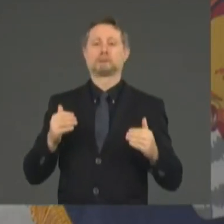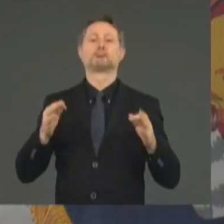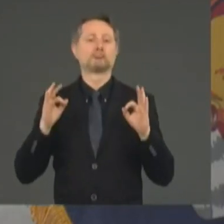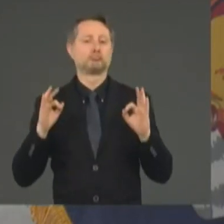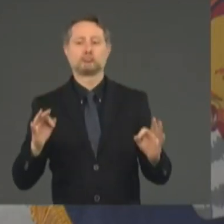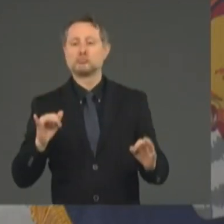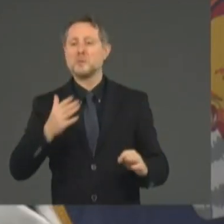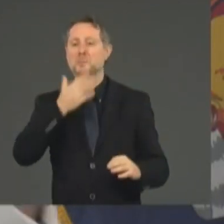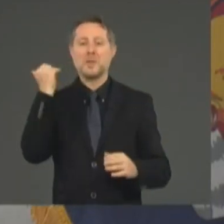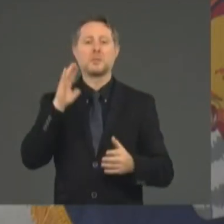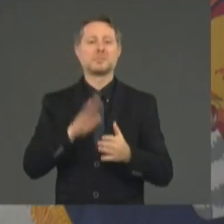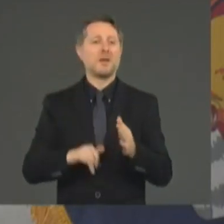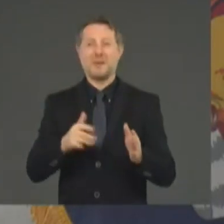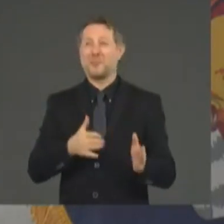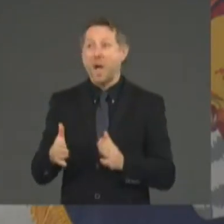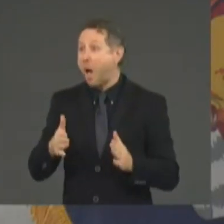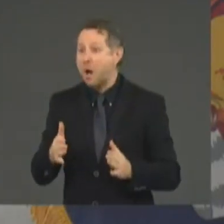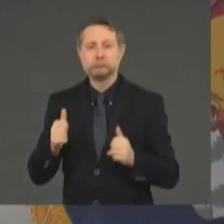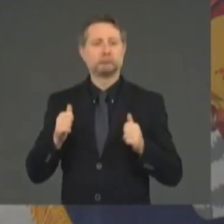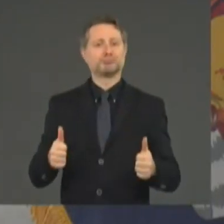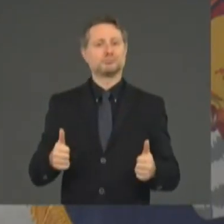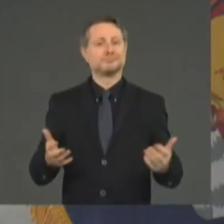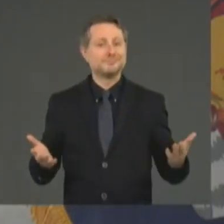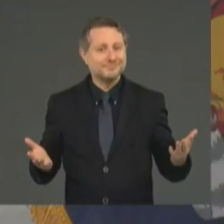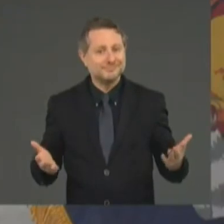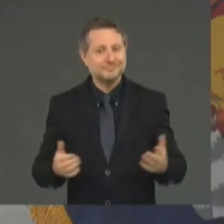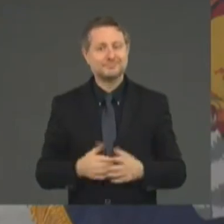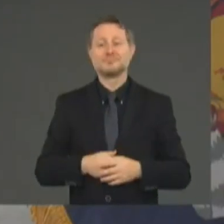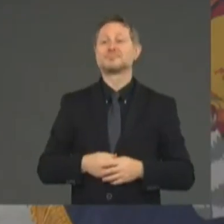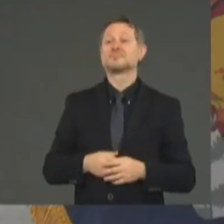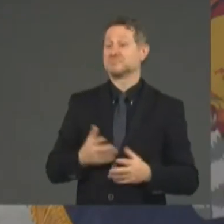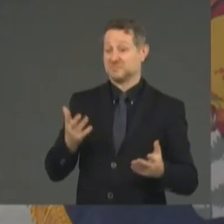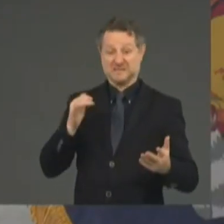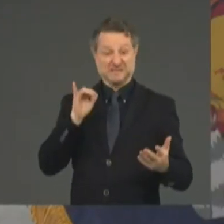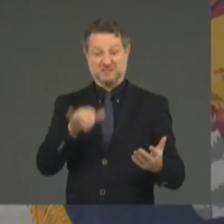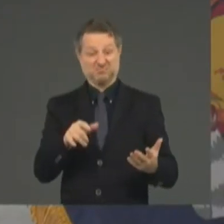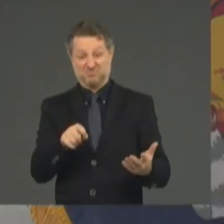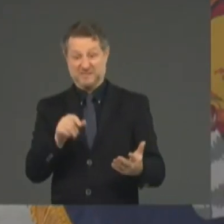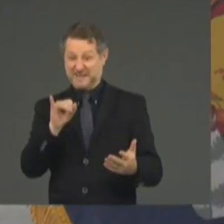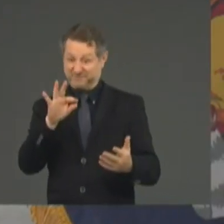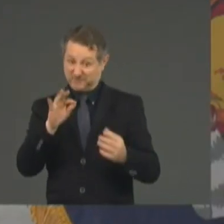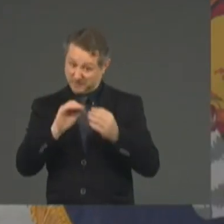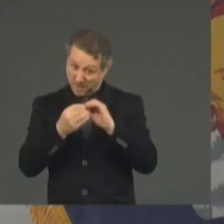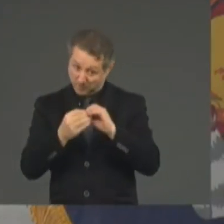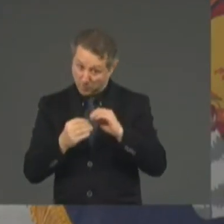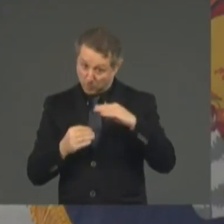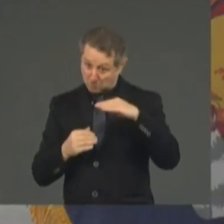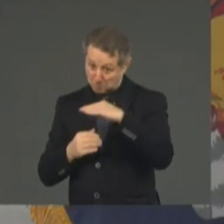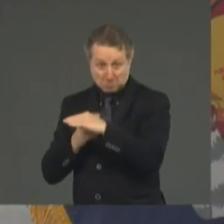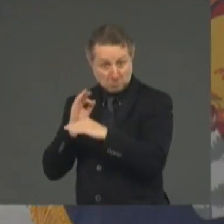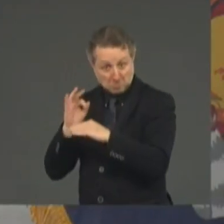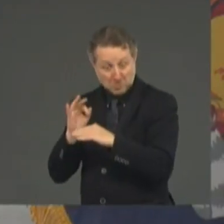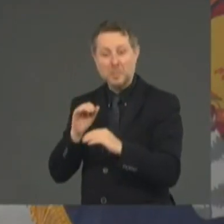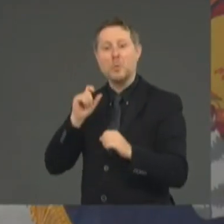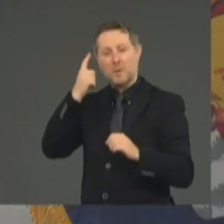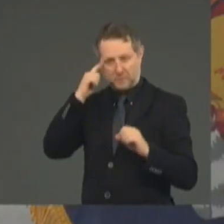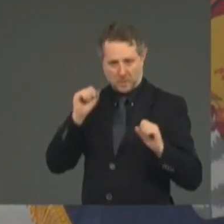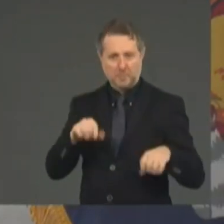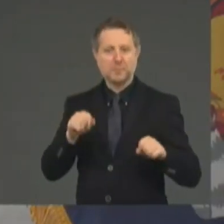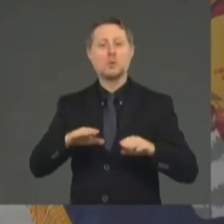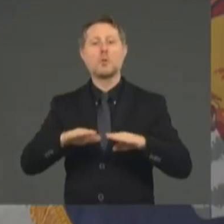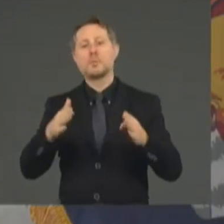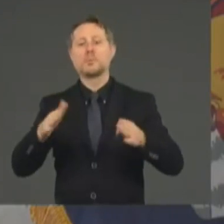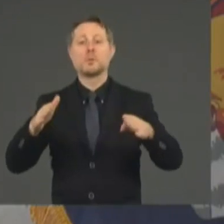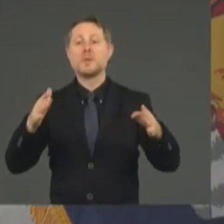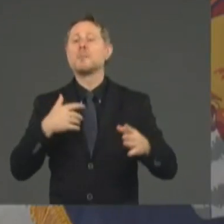anticipated and open faster? Sure you could. And that'd be a reasonable theory based on the numbers. But let's keep